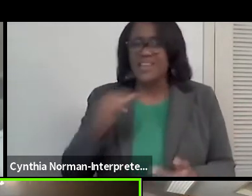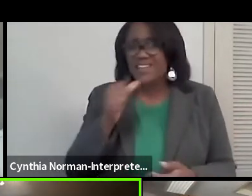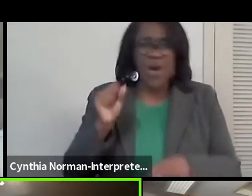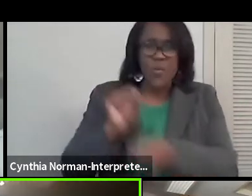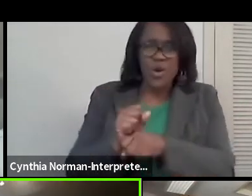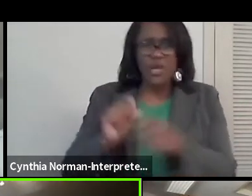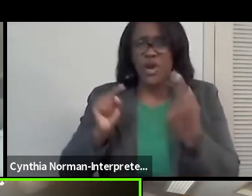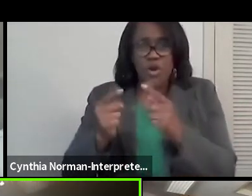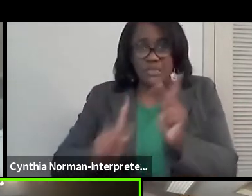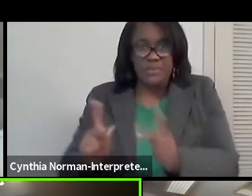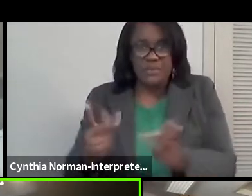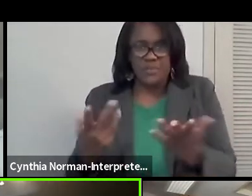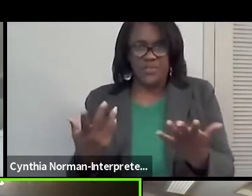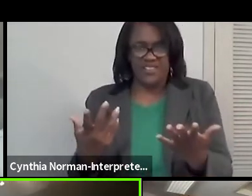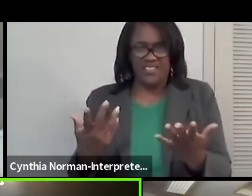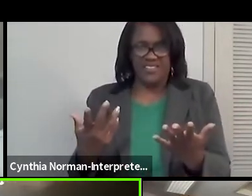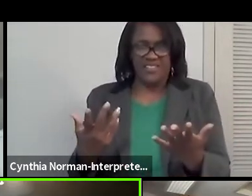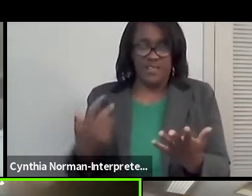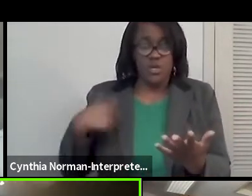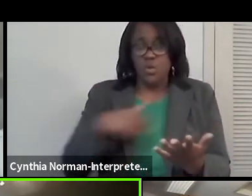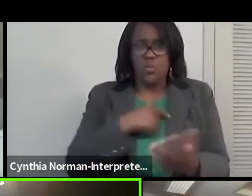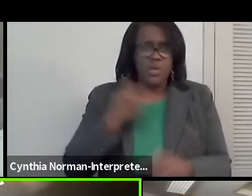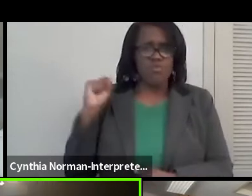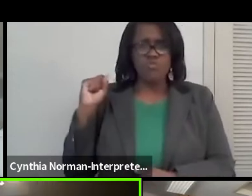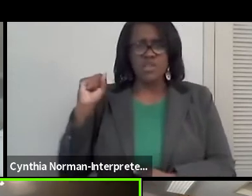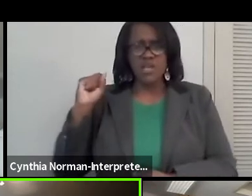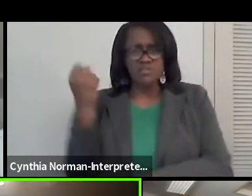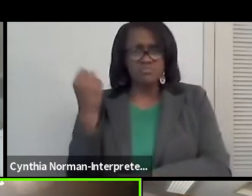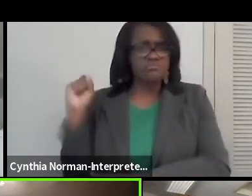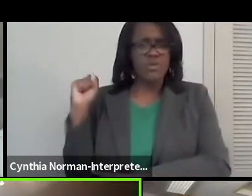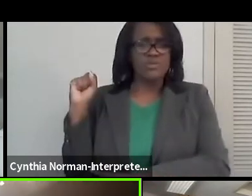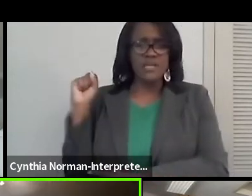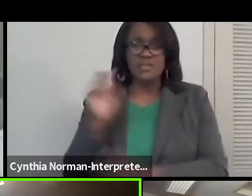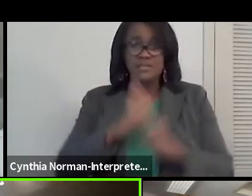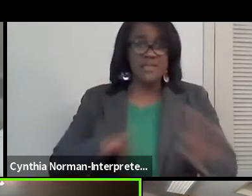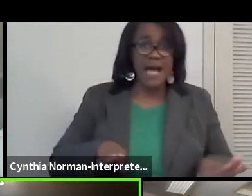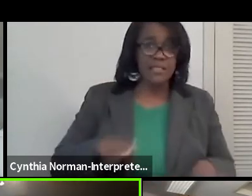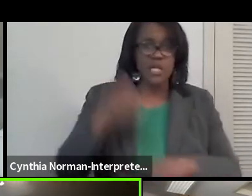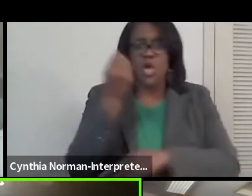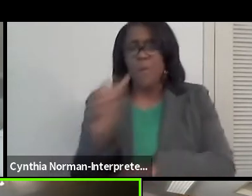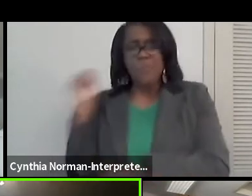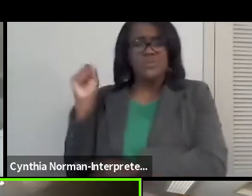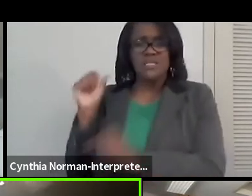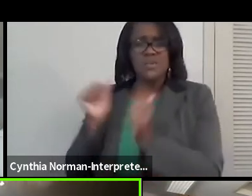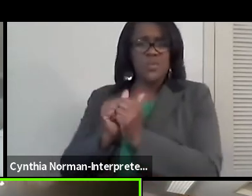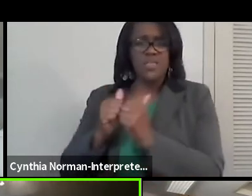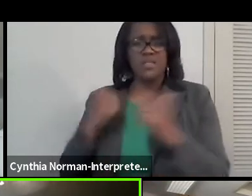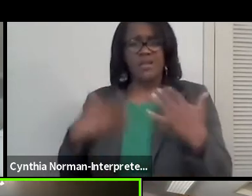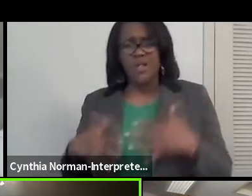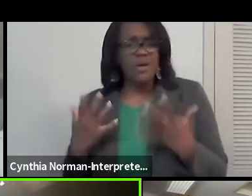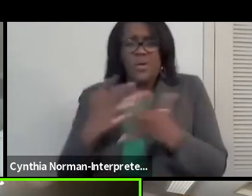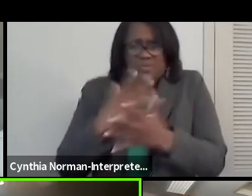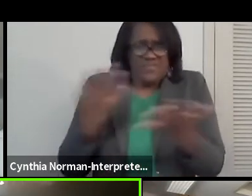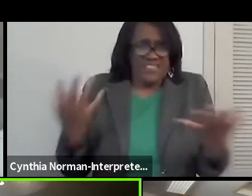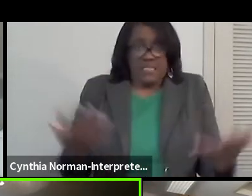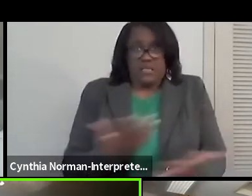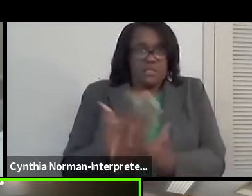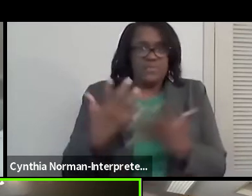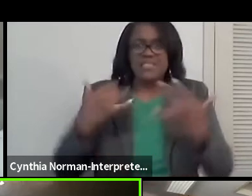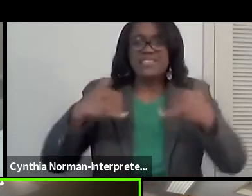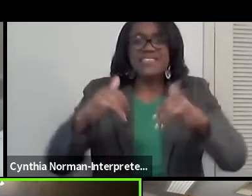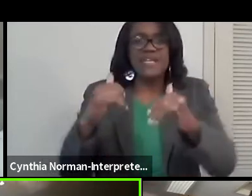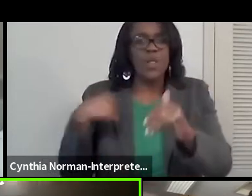people. And you know, we protest silently, we protest with clothing, we do all of these different things, but still we